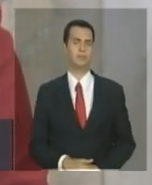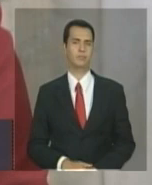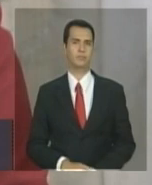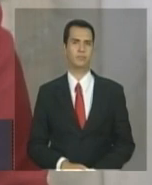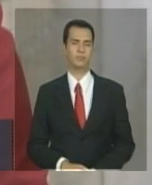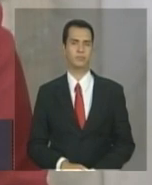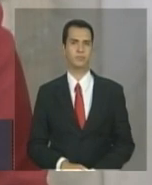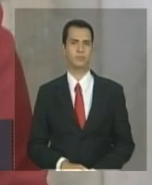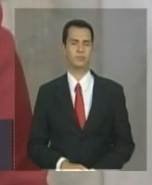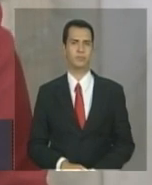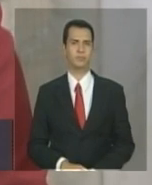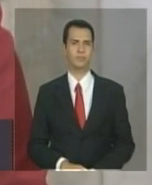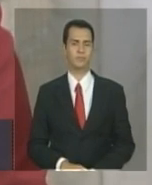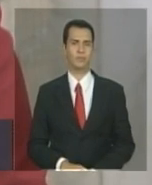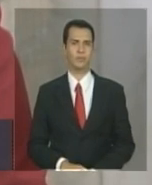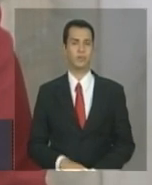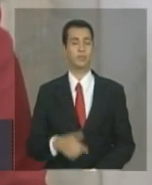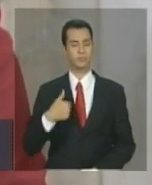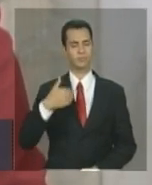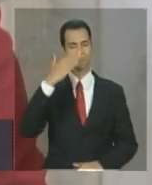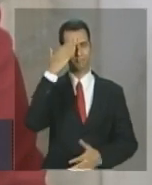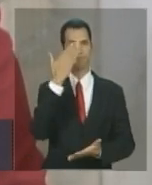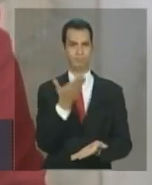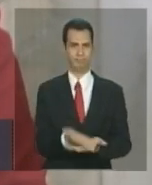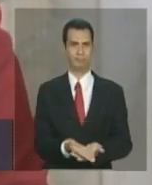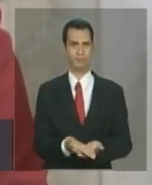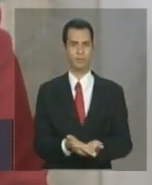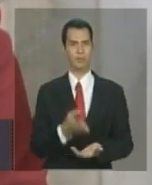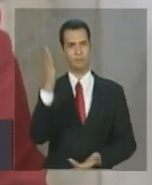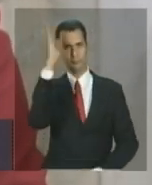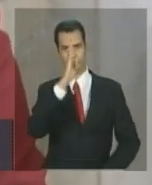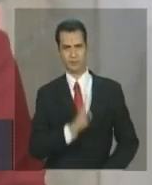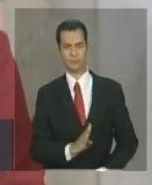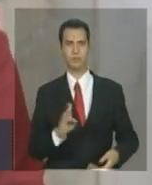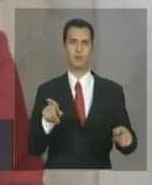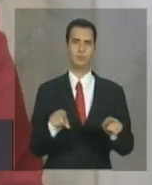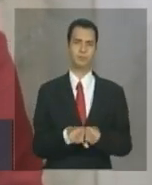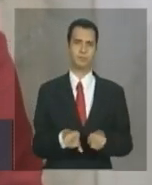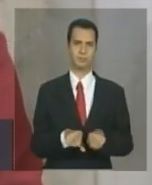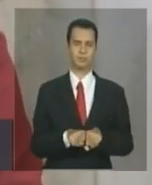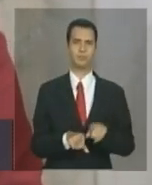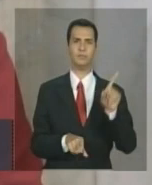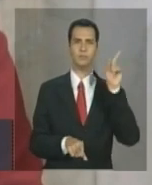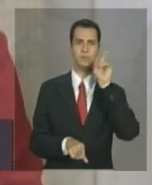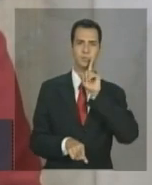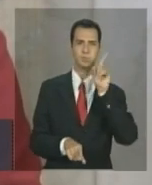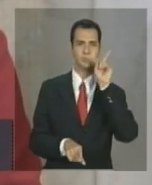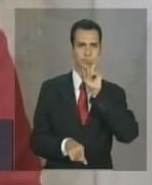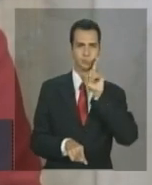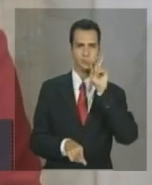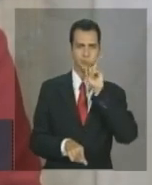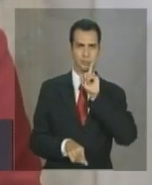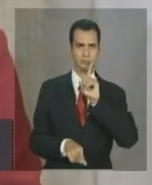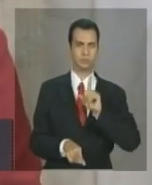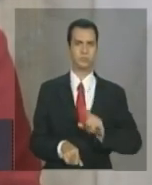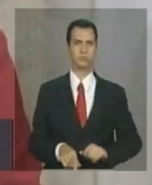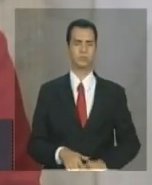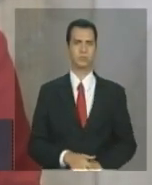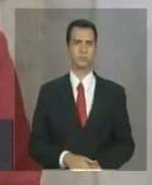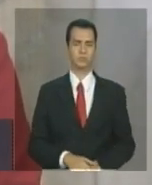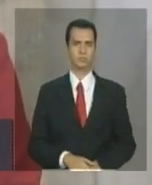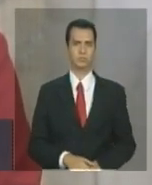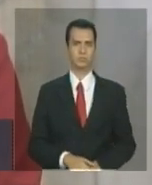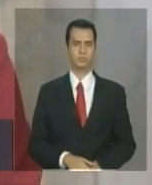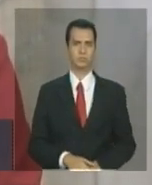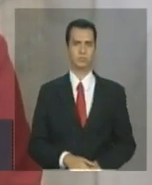rightfully theirs. Eu tenho certeza que a cooperação entre o Brasil, I'm quite certain that the ongoing cooperation efforts between Brazil and the United